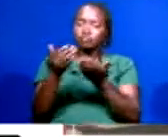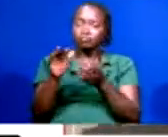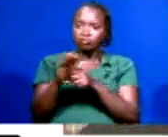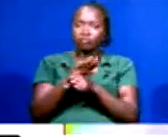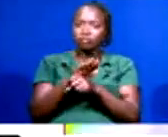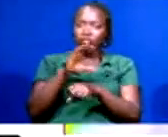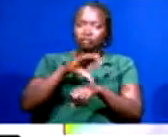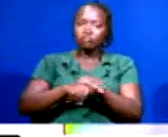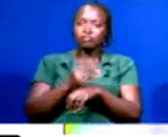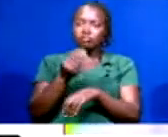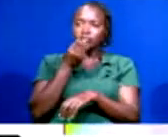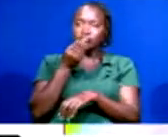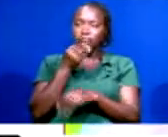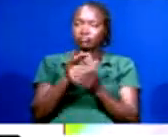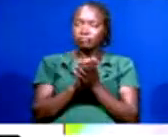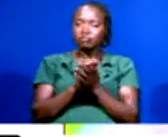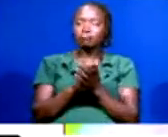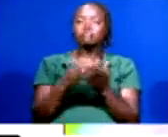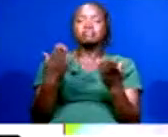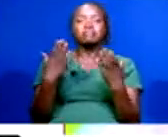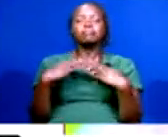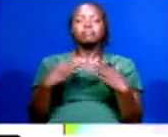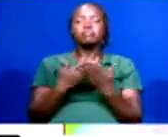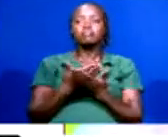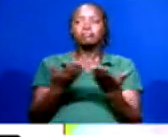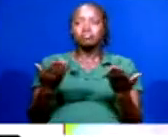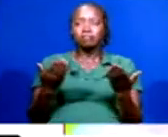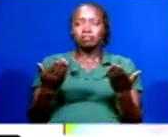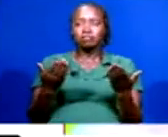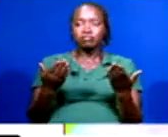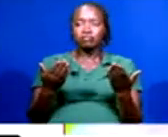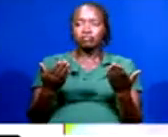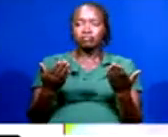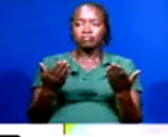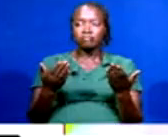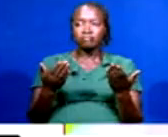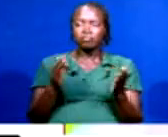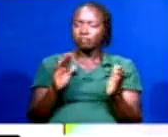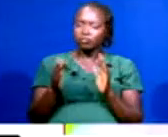the food. Our population that's actually facing the acute food insecurity is almost